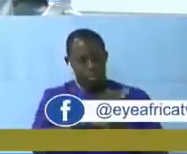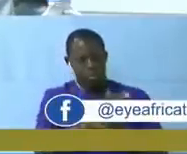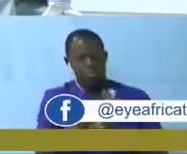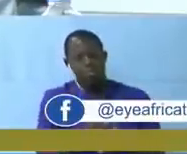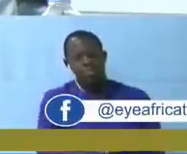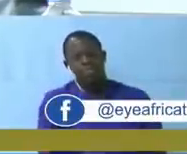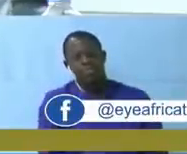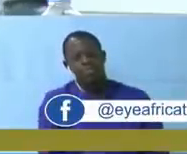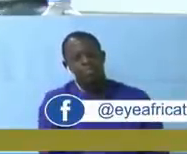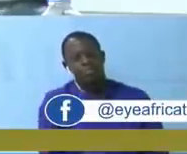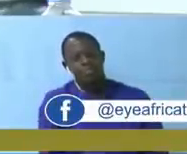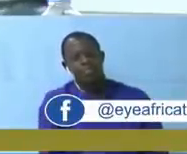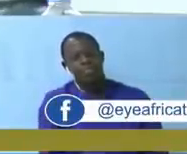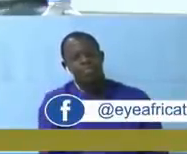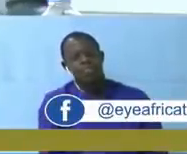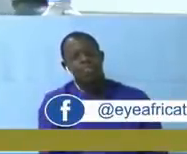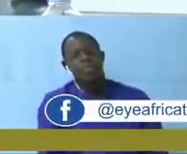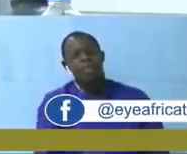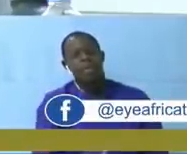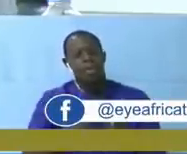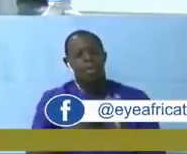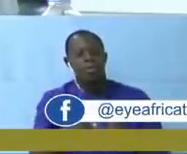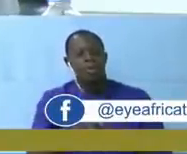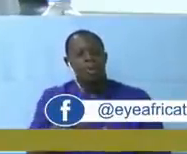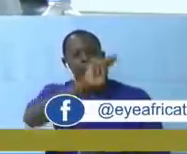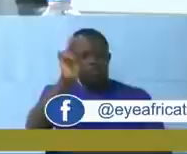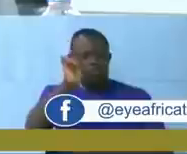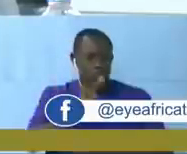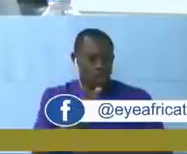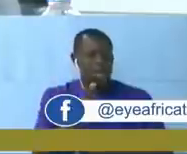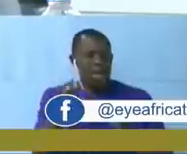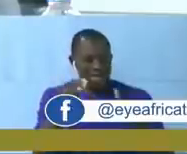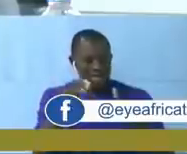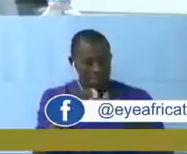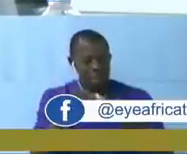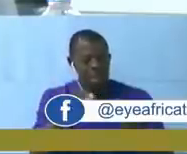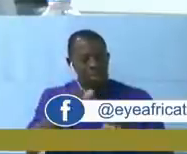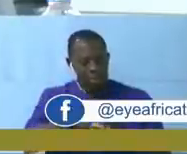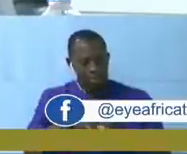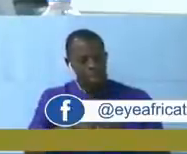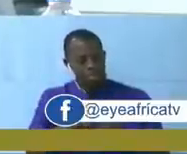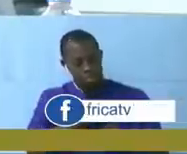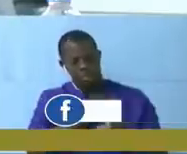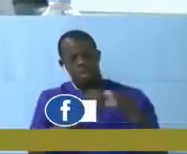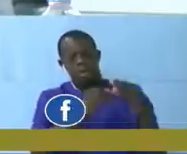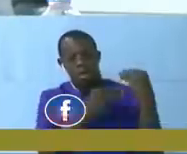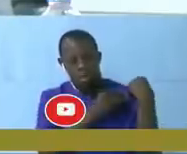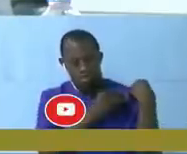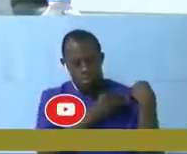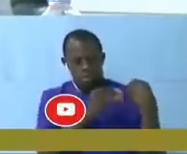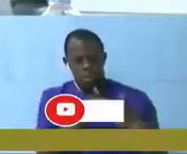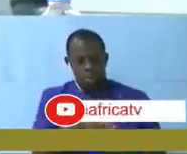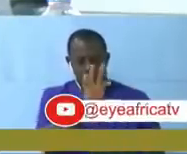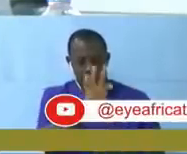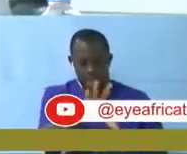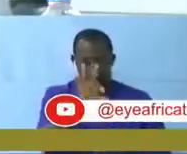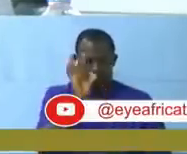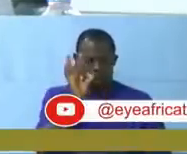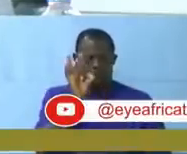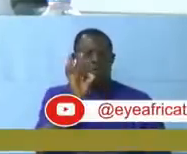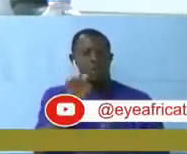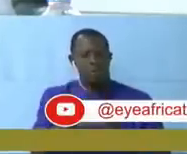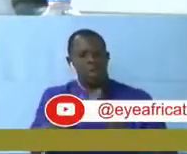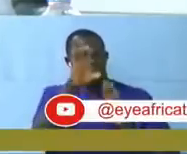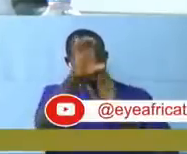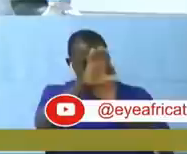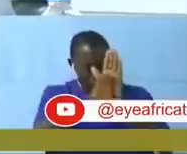appointment that parliament needed to confirm that it was in the draft. Mm-hmm. Time limits.